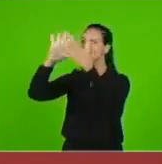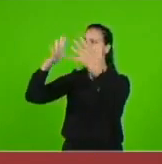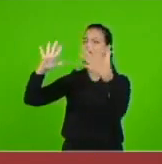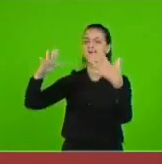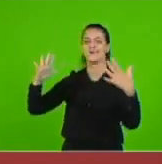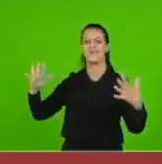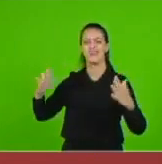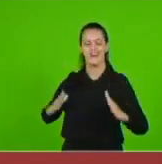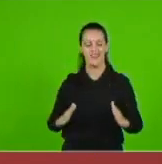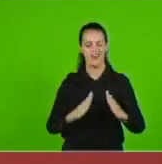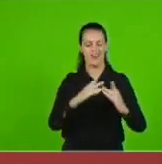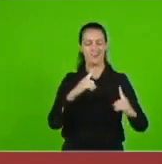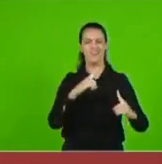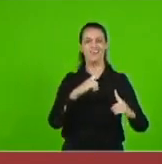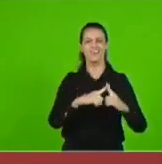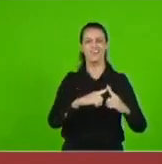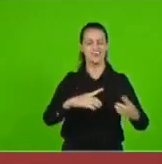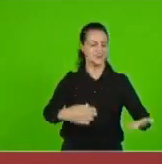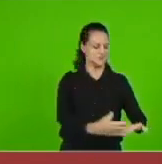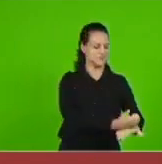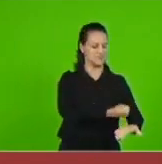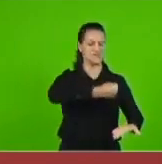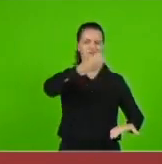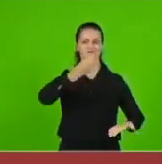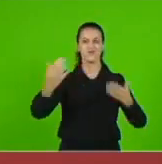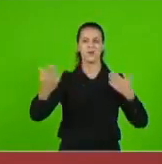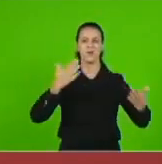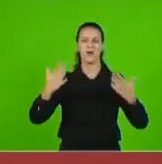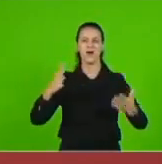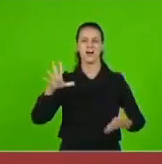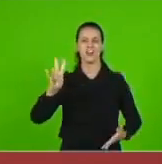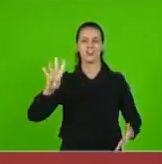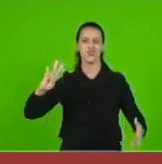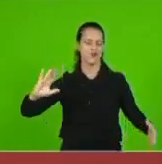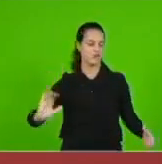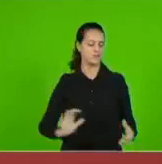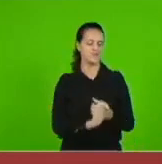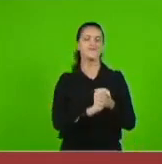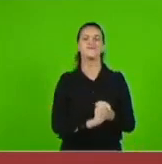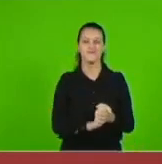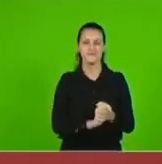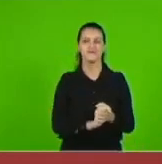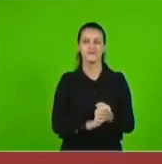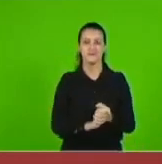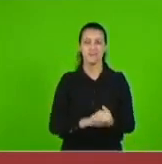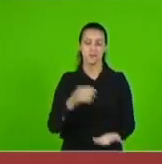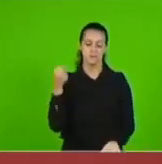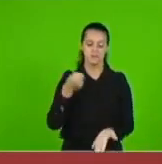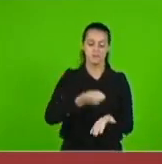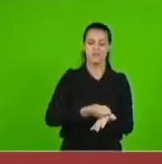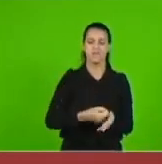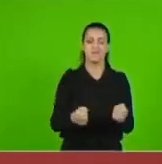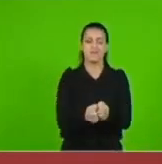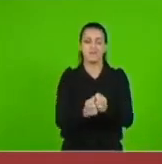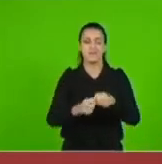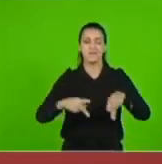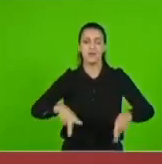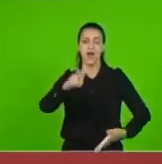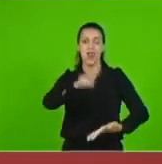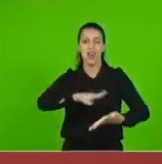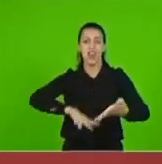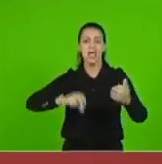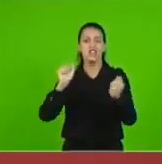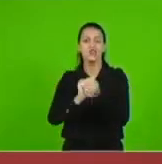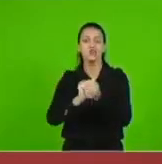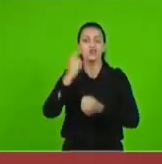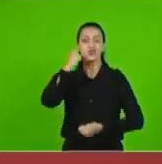his church as a groom that will come to take his bride, registered in the book of Revelations, where we'll